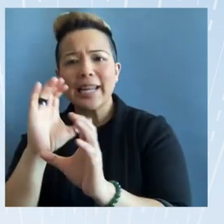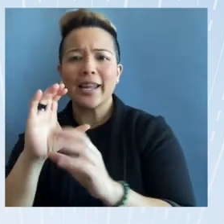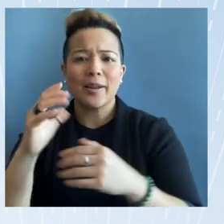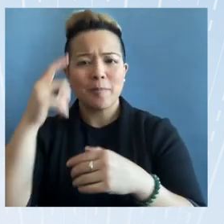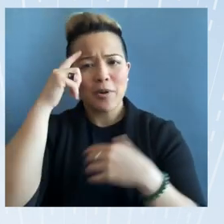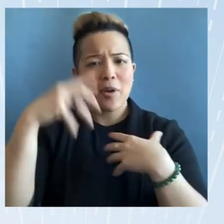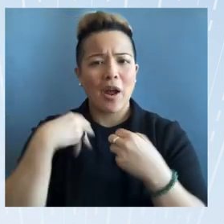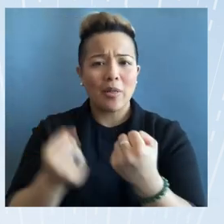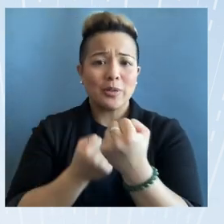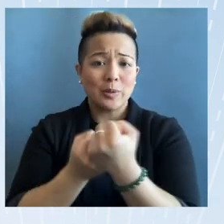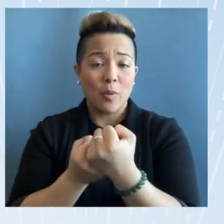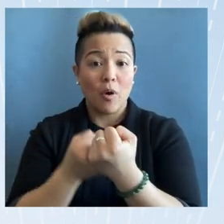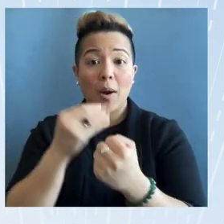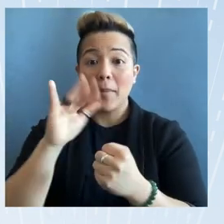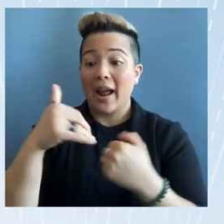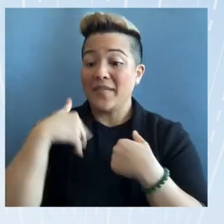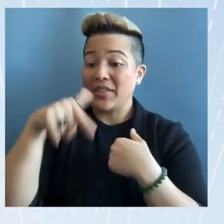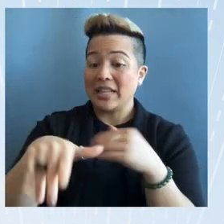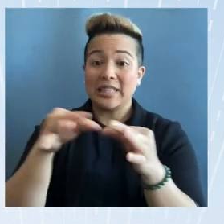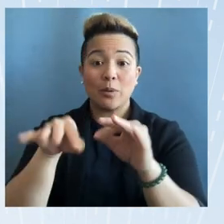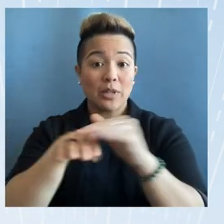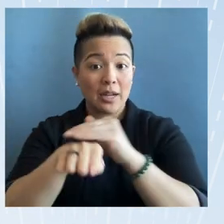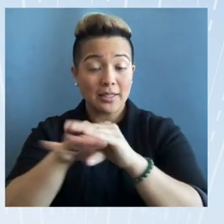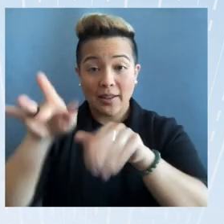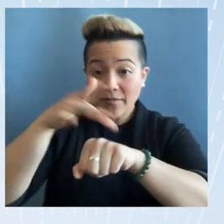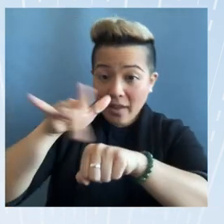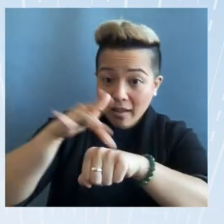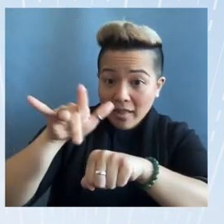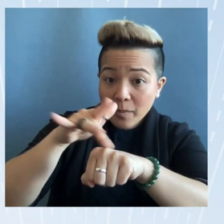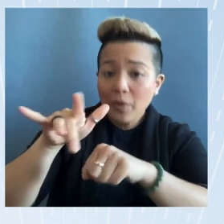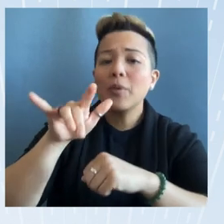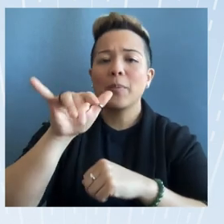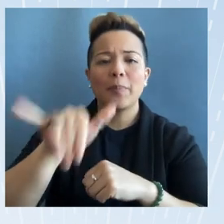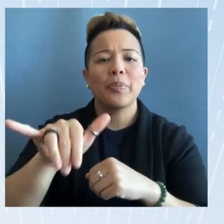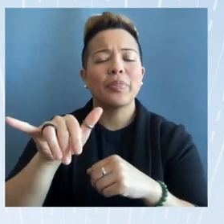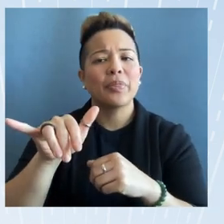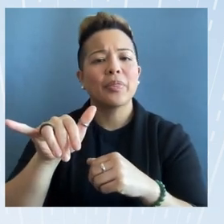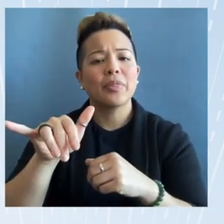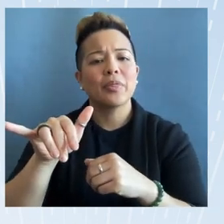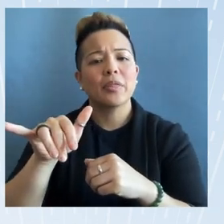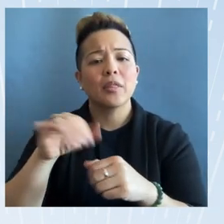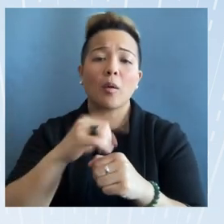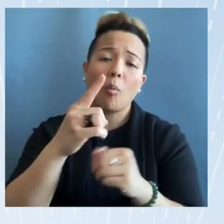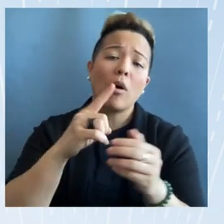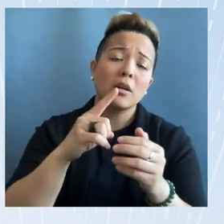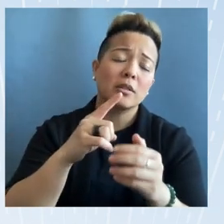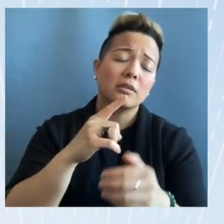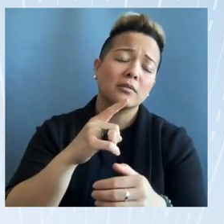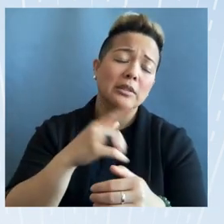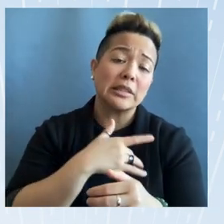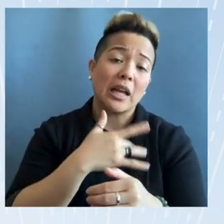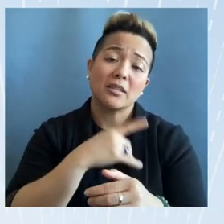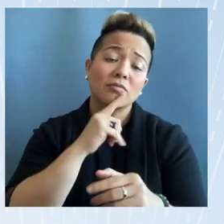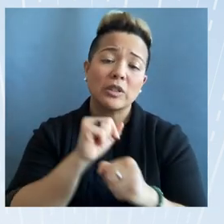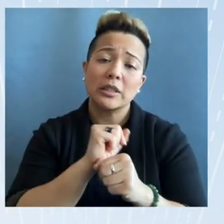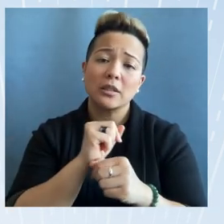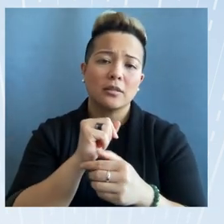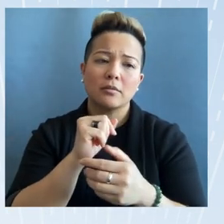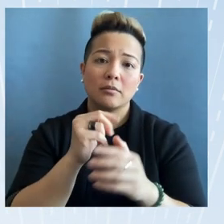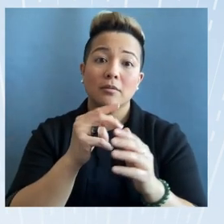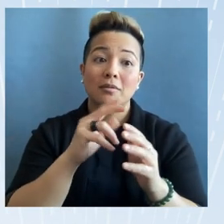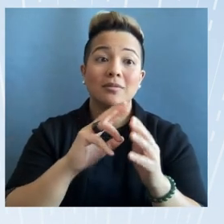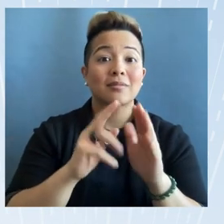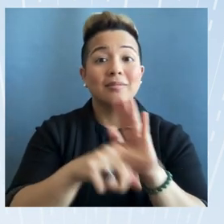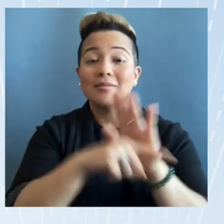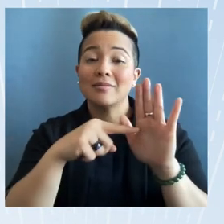And by having this language access available, it in one sense also destigmatizes it for our community.